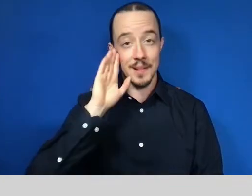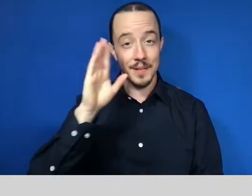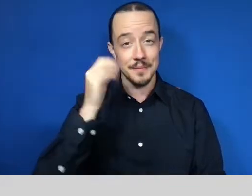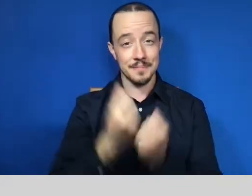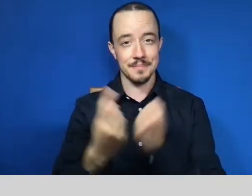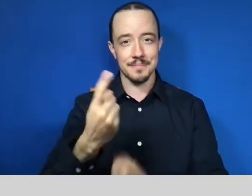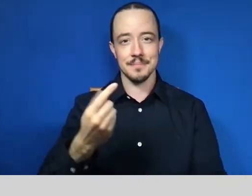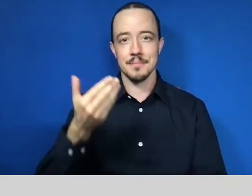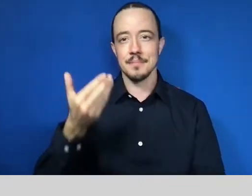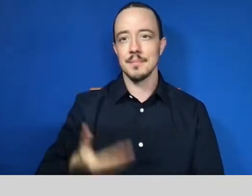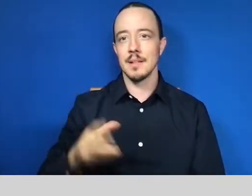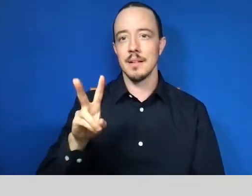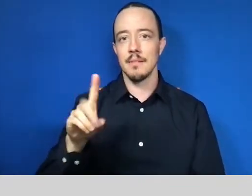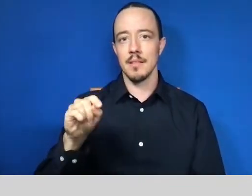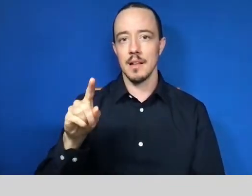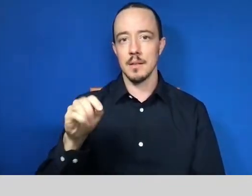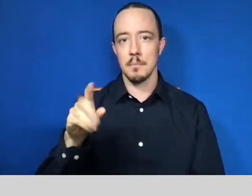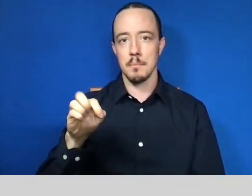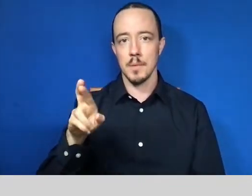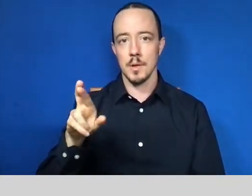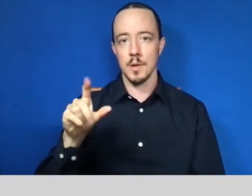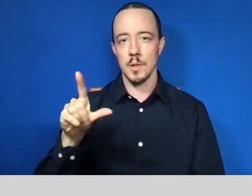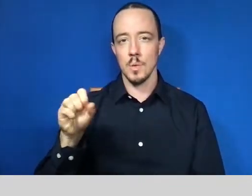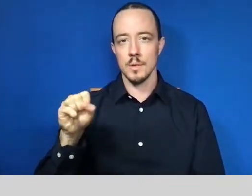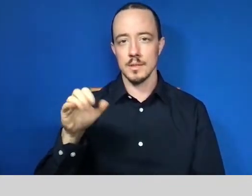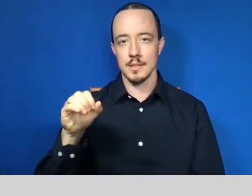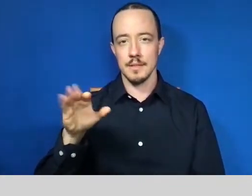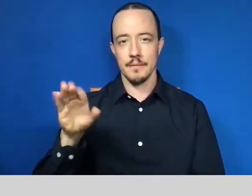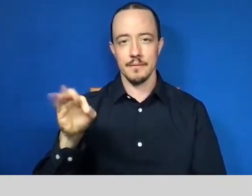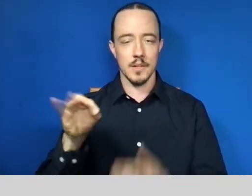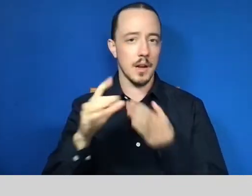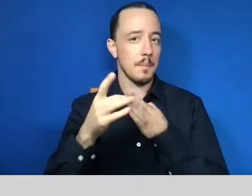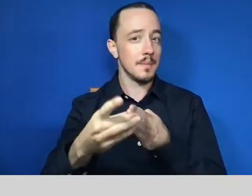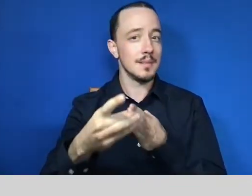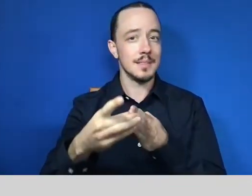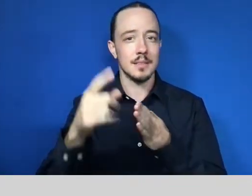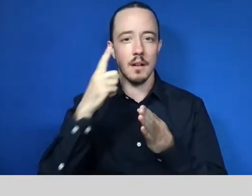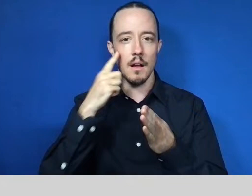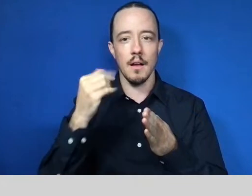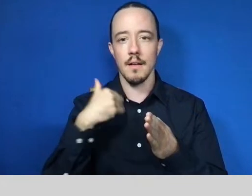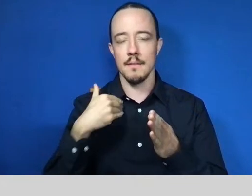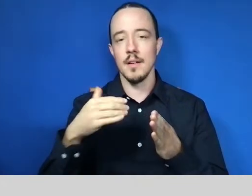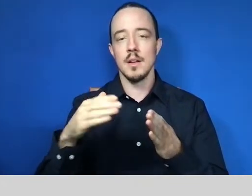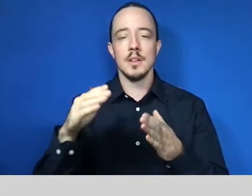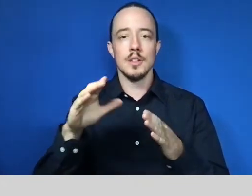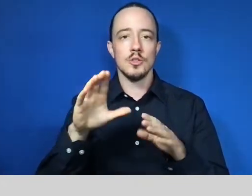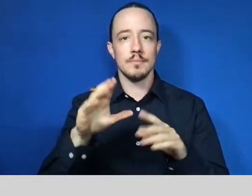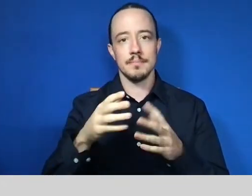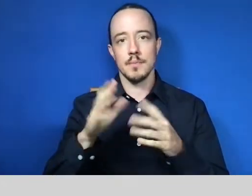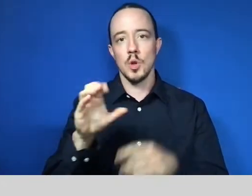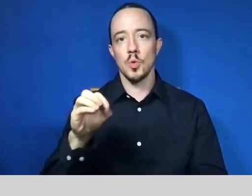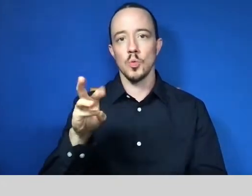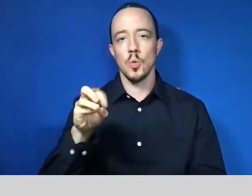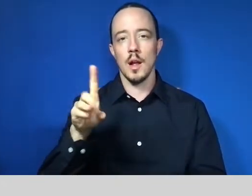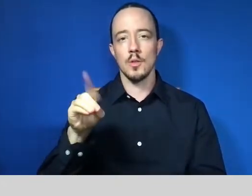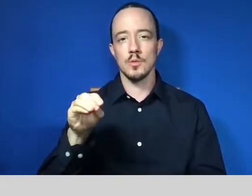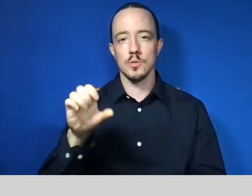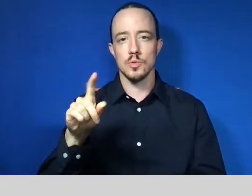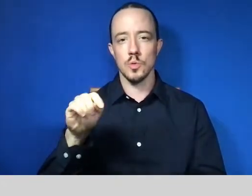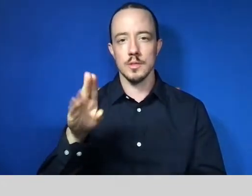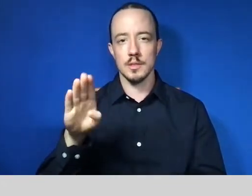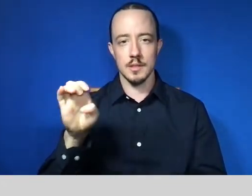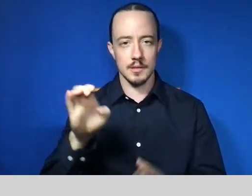Hello everyone, my name is Vladimir Losev and I am a head of crowdsourcing tool development group at Taloka. Taloka is a crowdsourcing